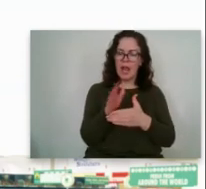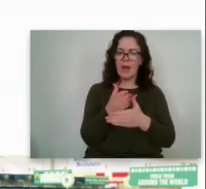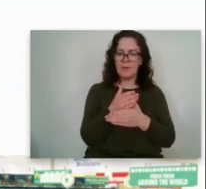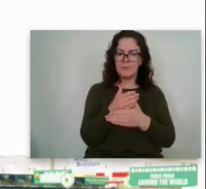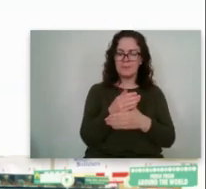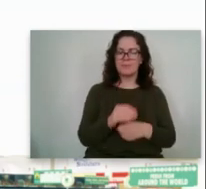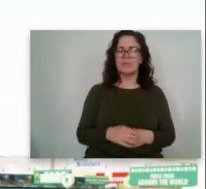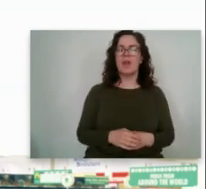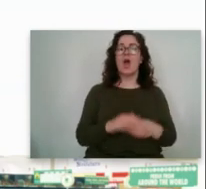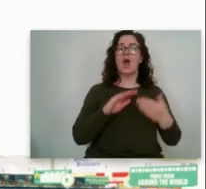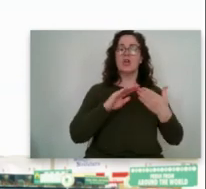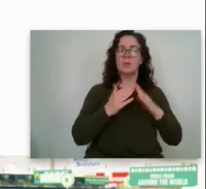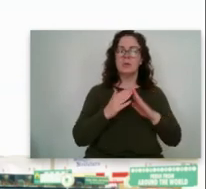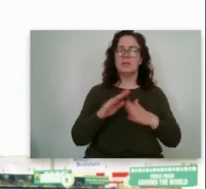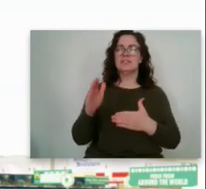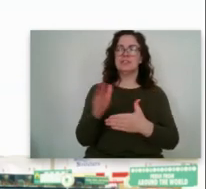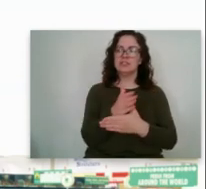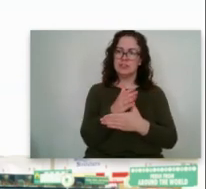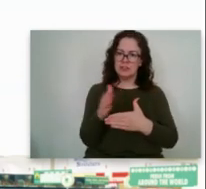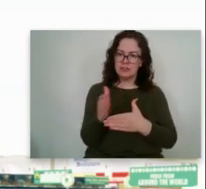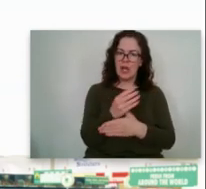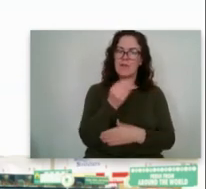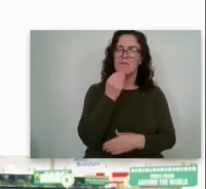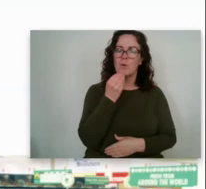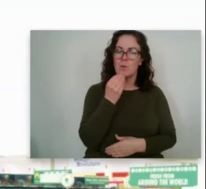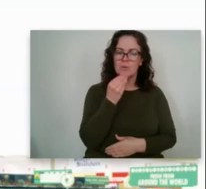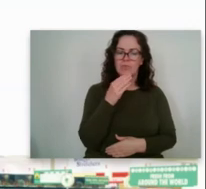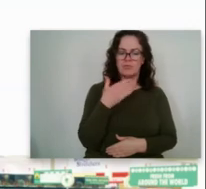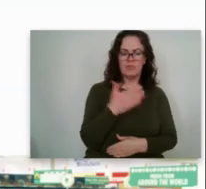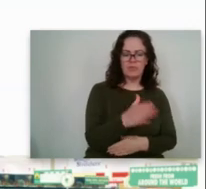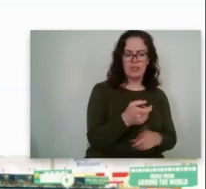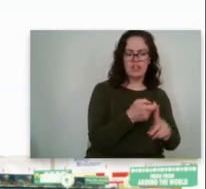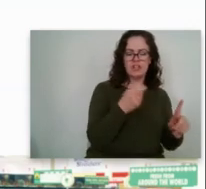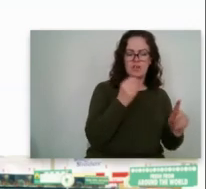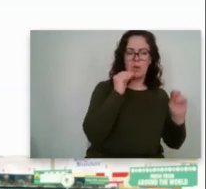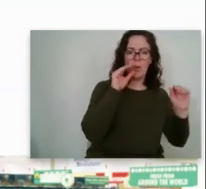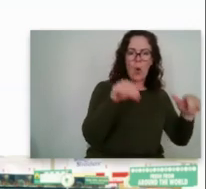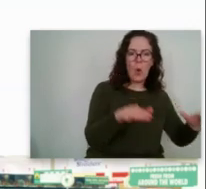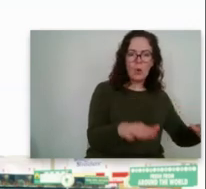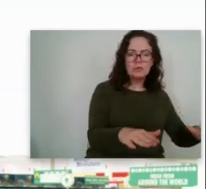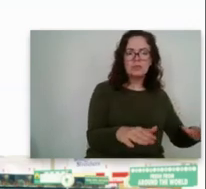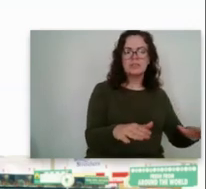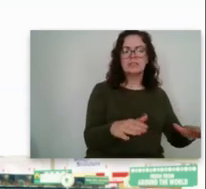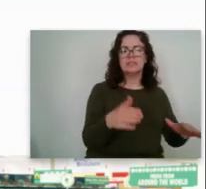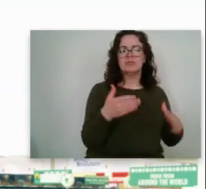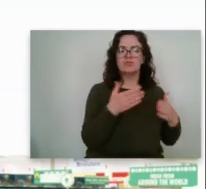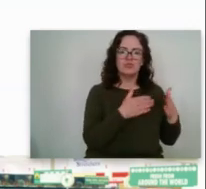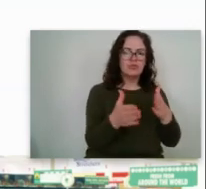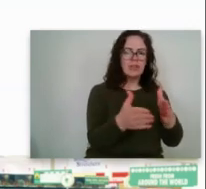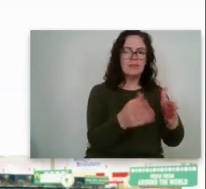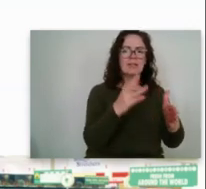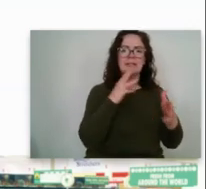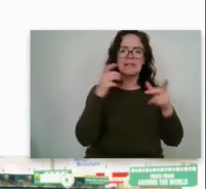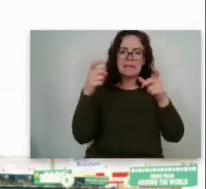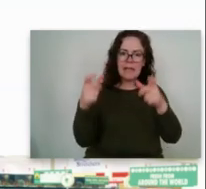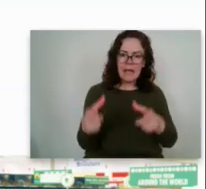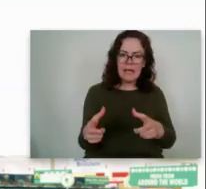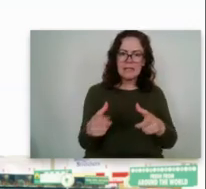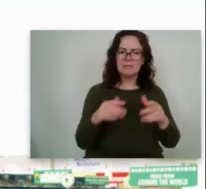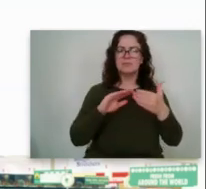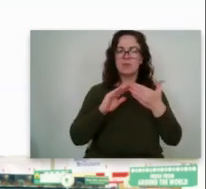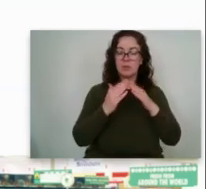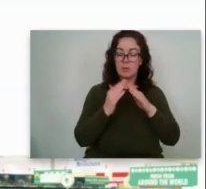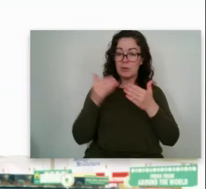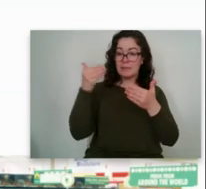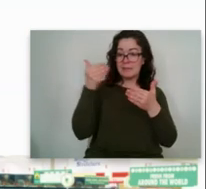Food comes from many different places in our country. Fish comes from oceans, rivers, and lakes. Communities near these places share